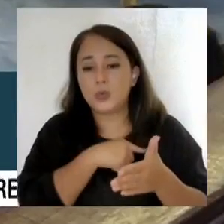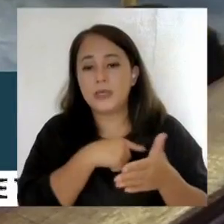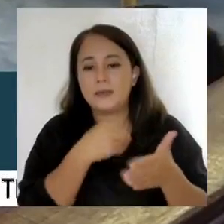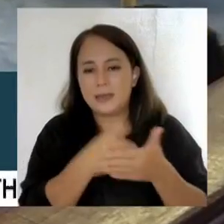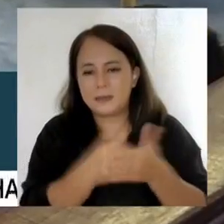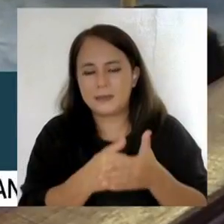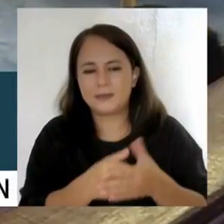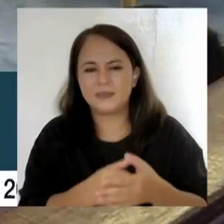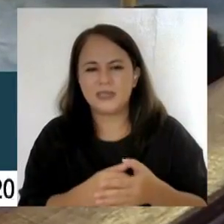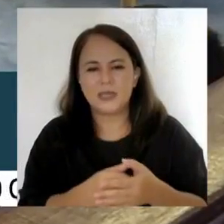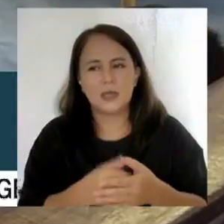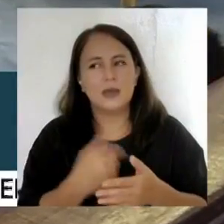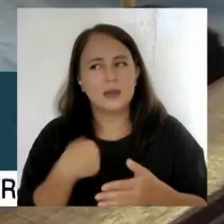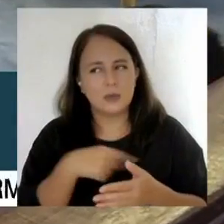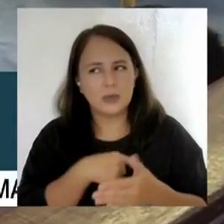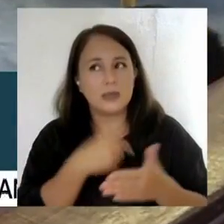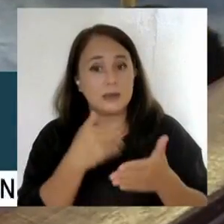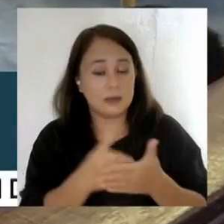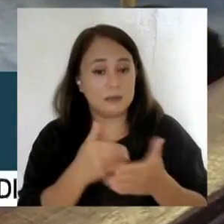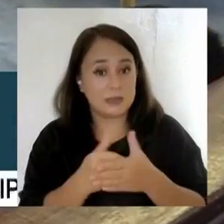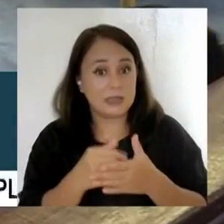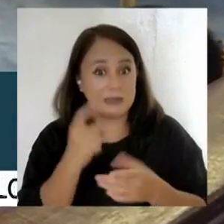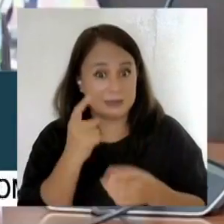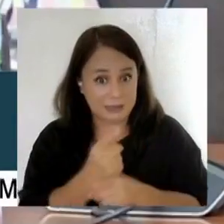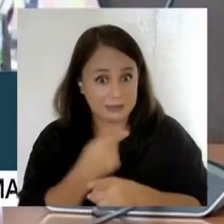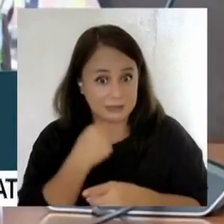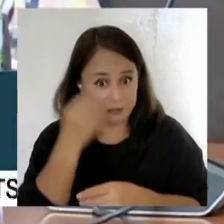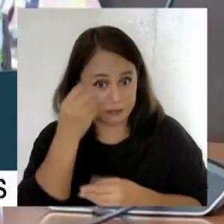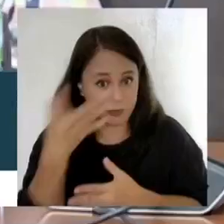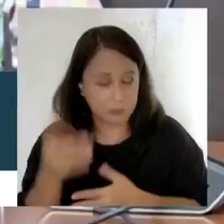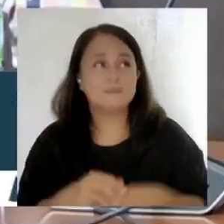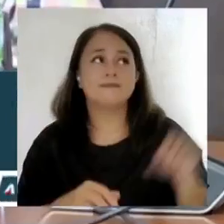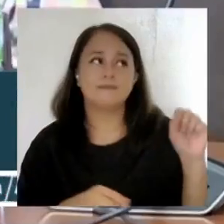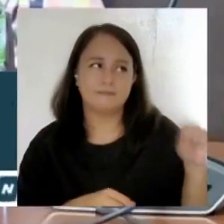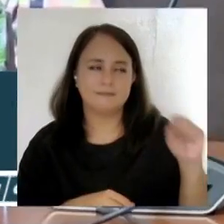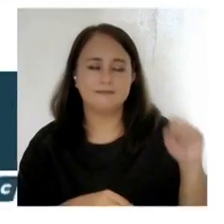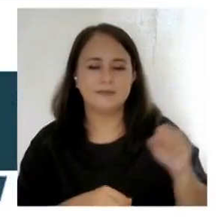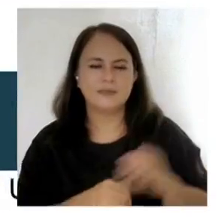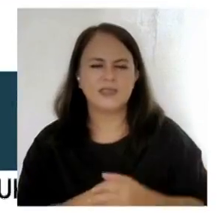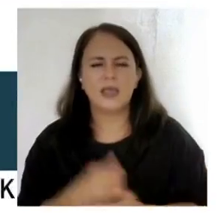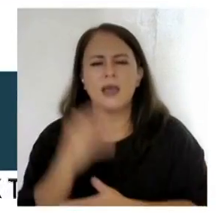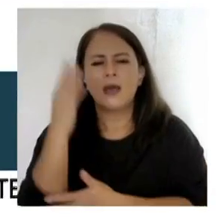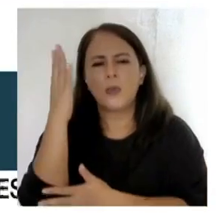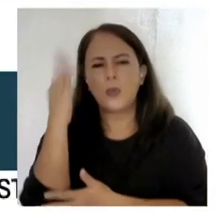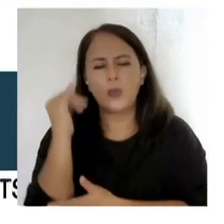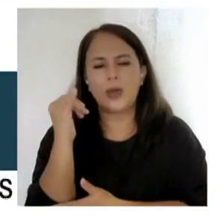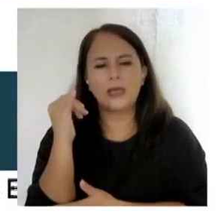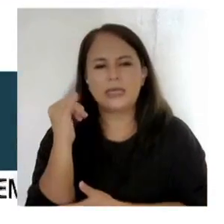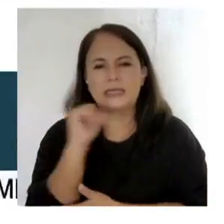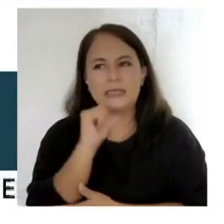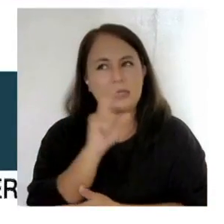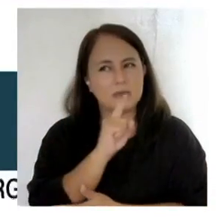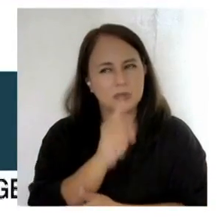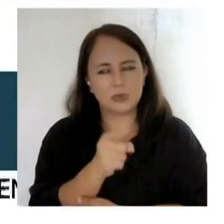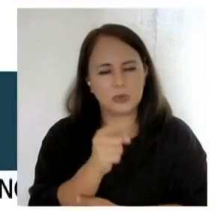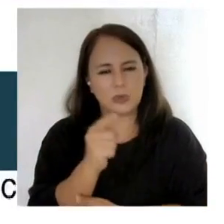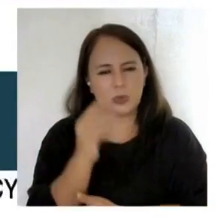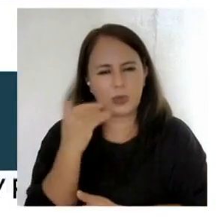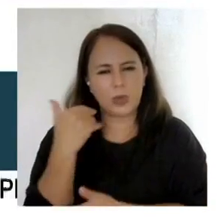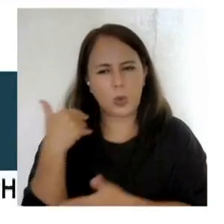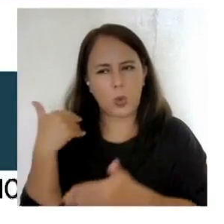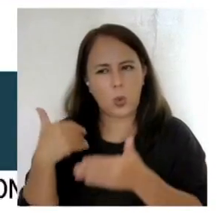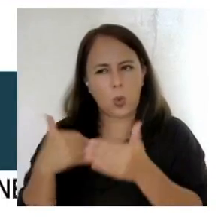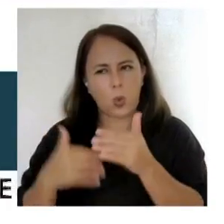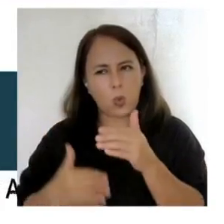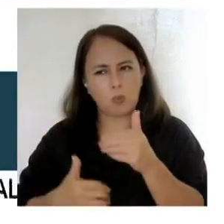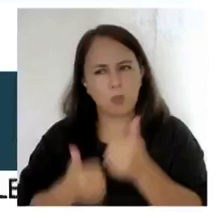We're almost there. Yun po ang sinabi sa inyo. Yes po. Bakit po hindi pa sigurado at bakit we're almost there po? Ano pa po